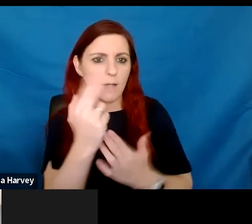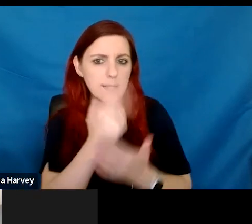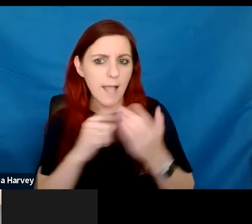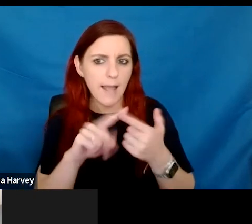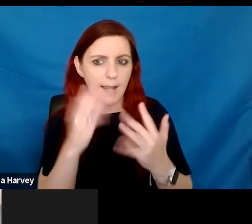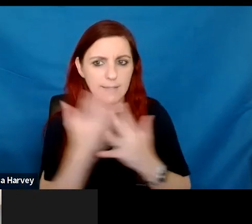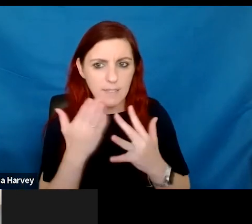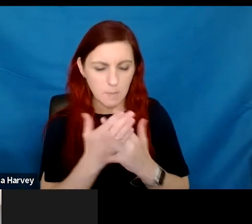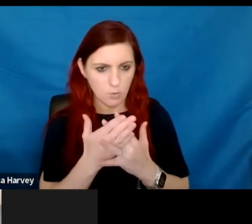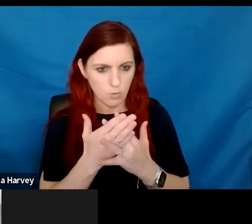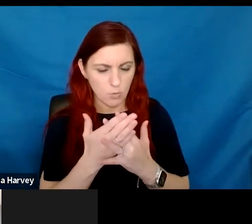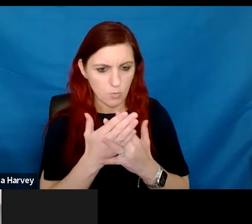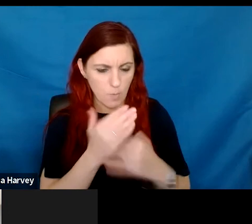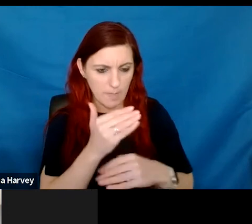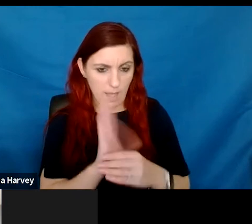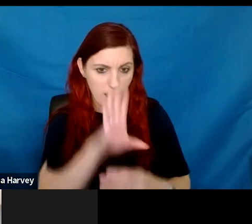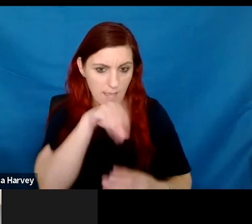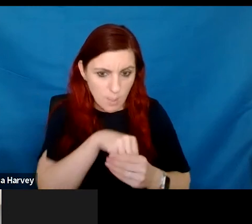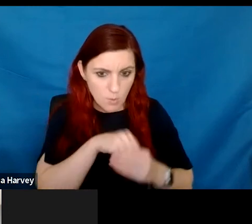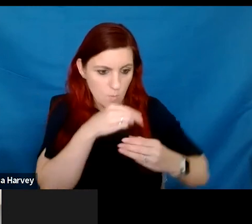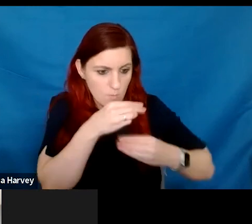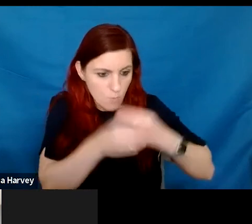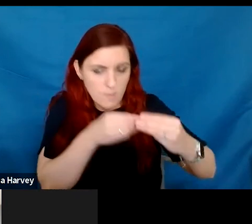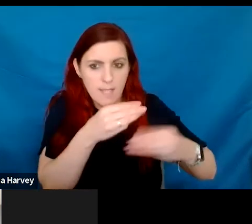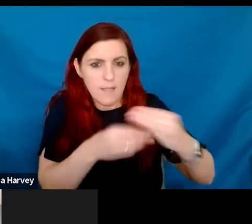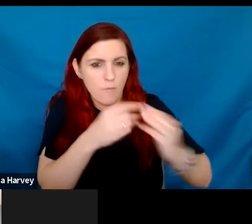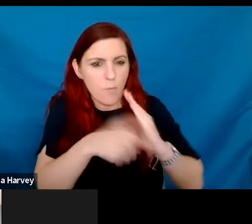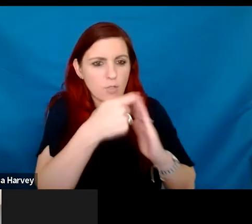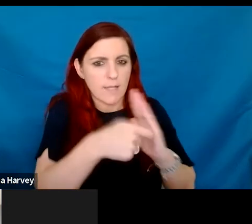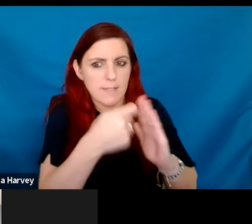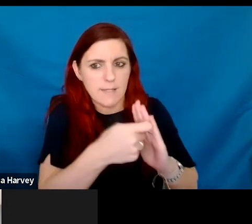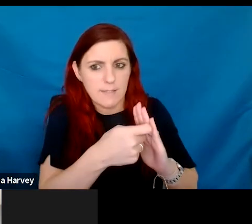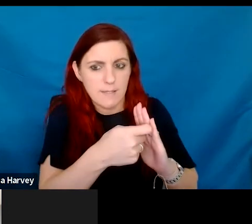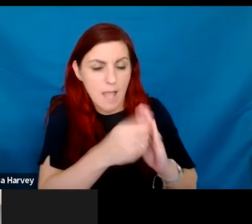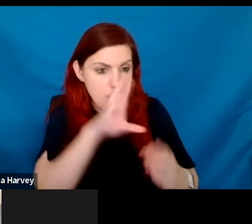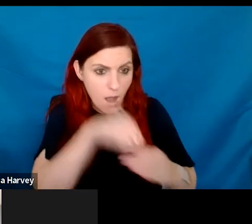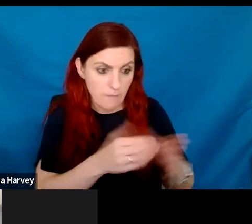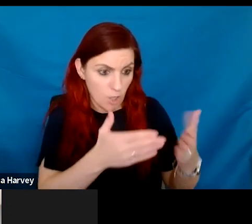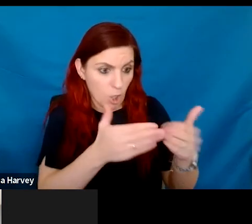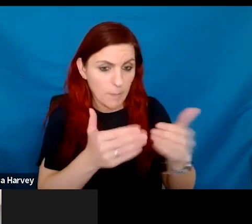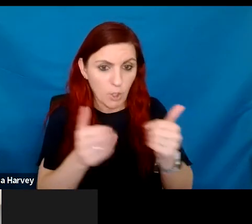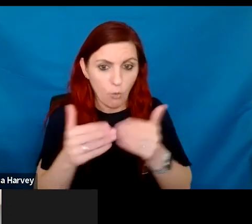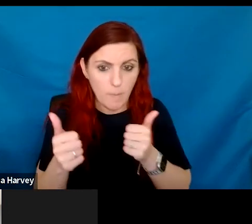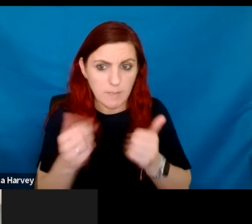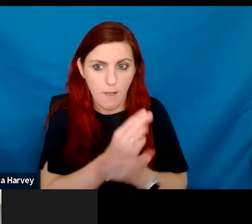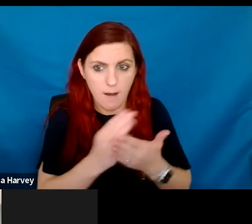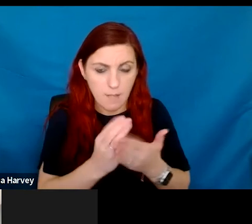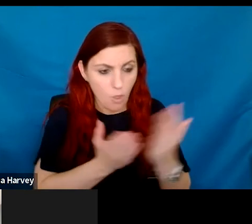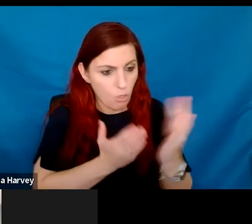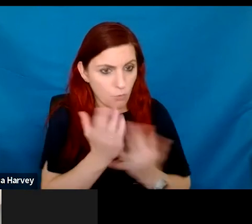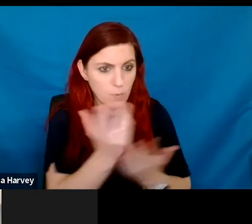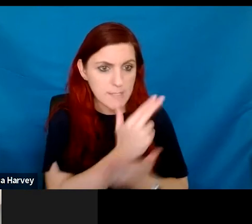accessibility to be integrated into projects as part of procurement and then throughout the design and